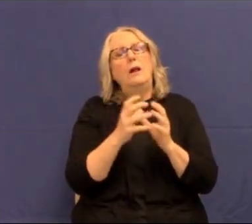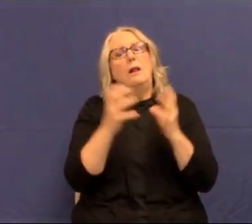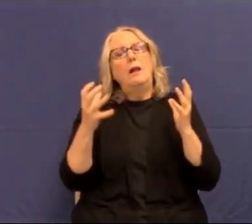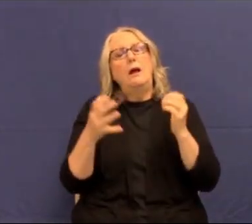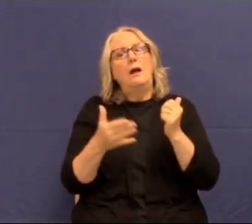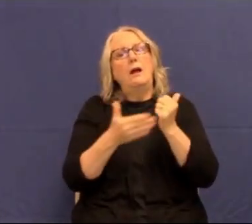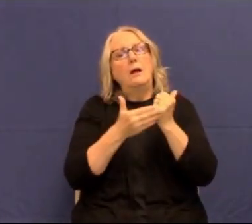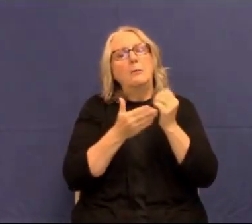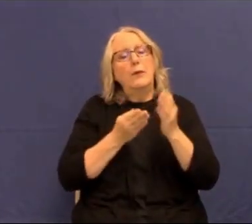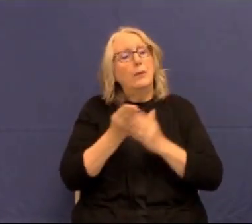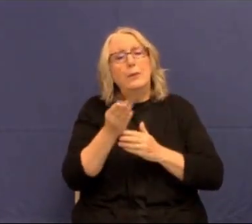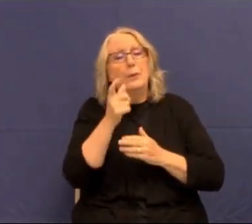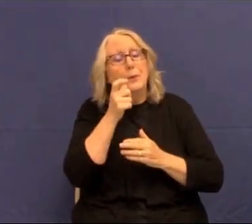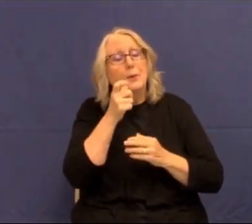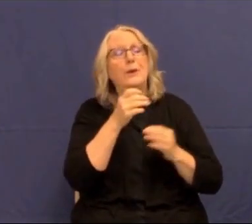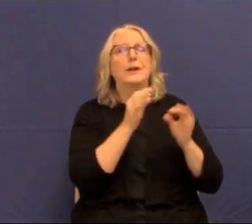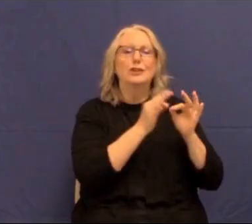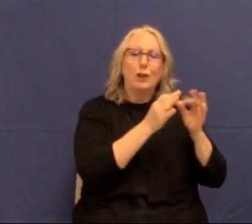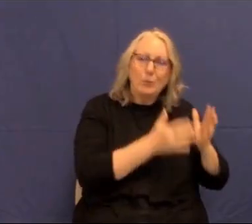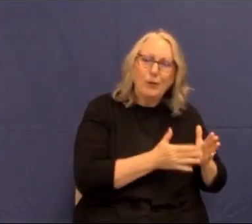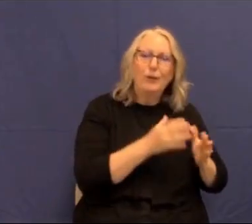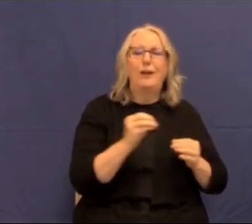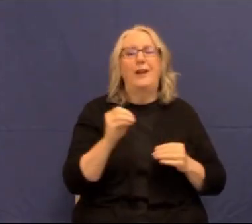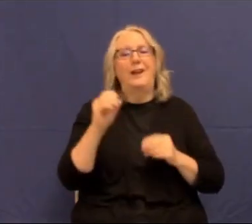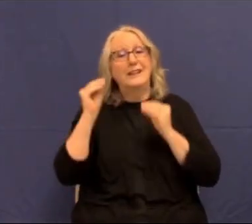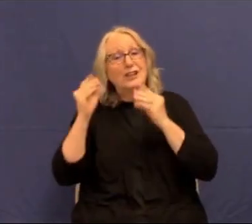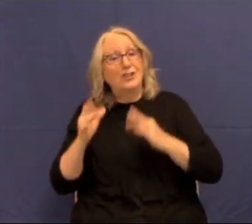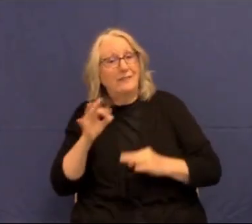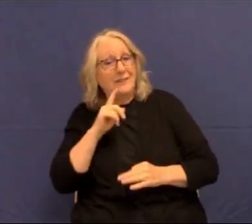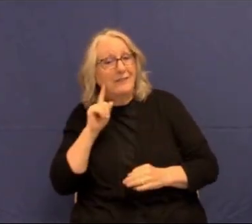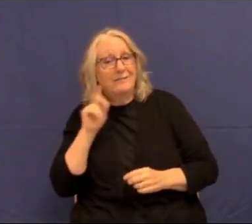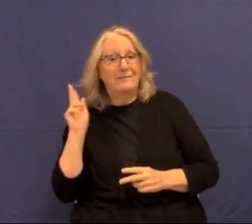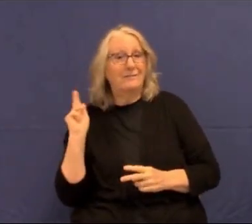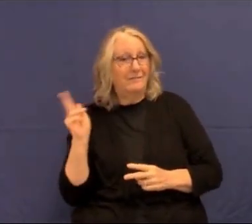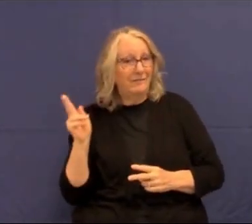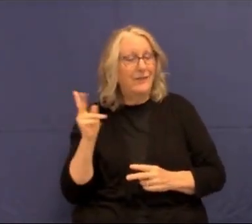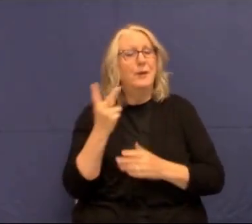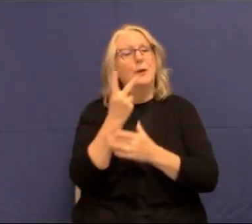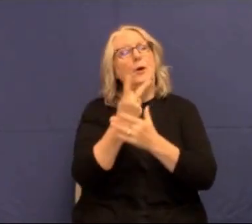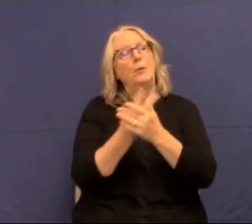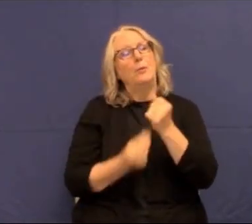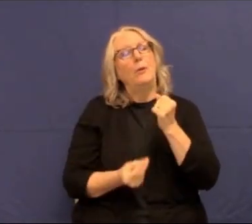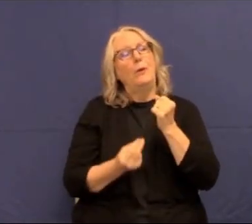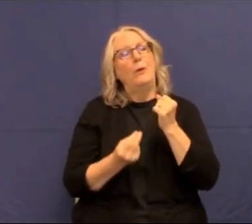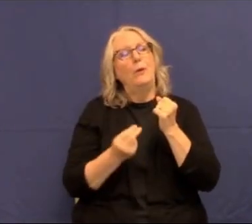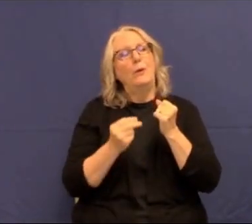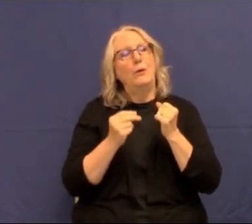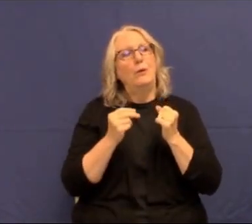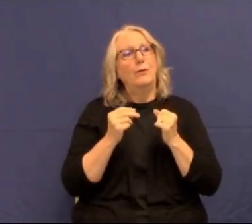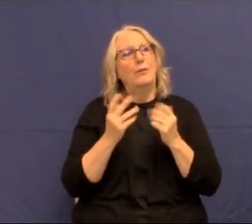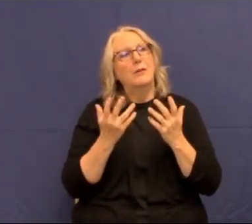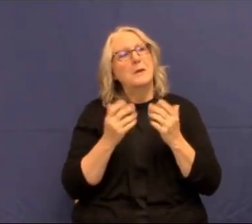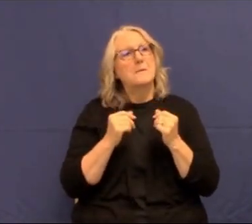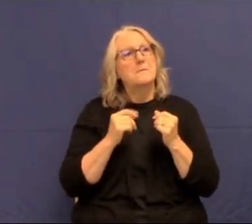I did have the help of my sign language interpreter and my deaf educators. They kind of, I think they both